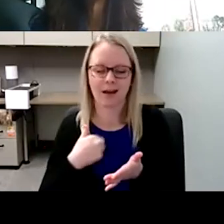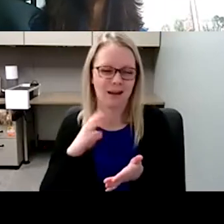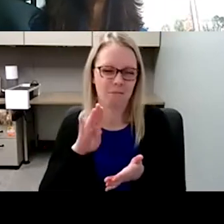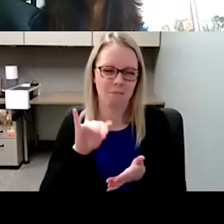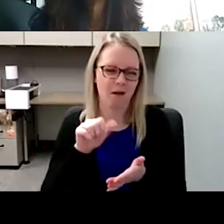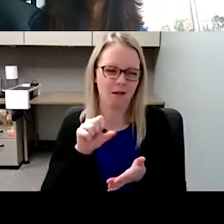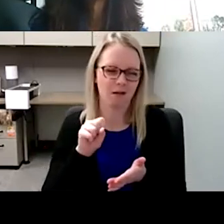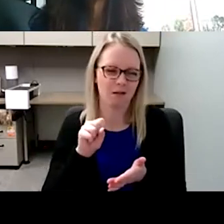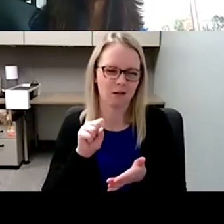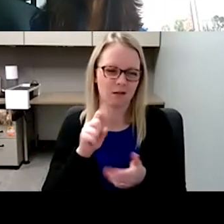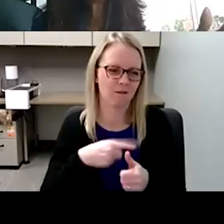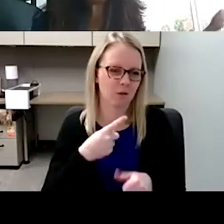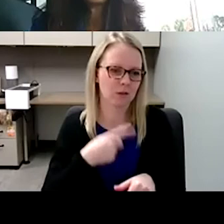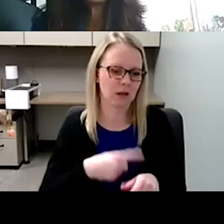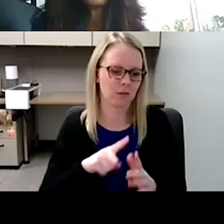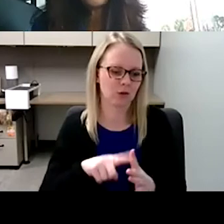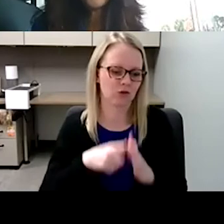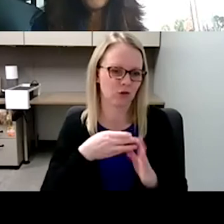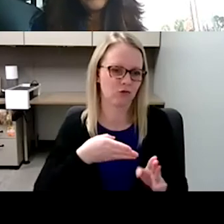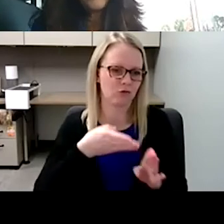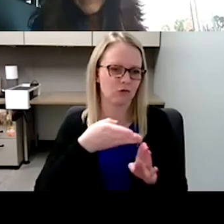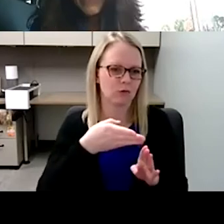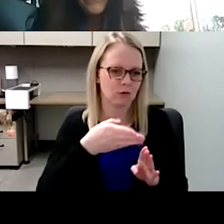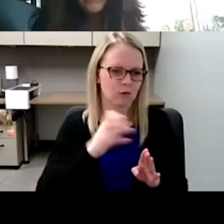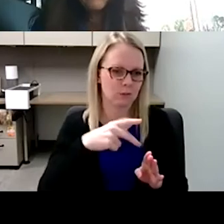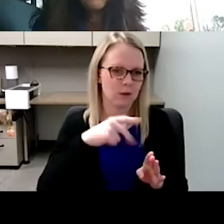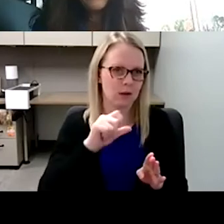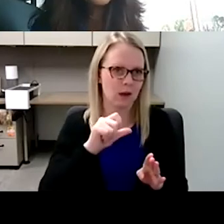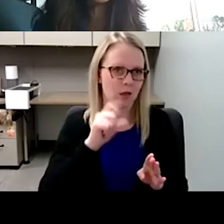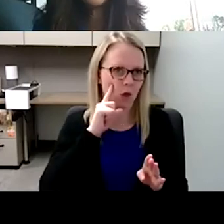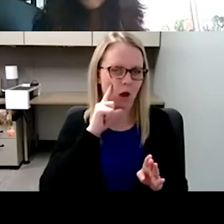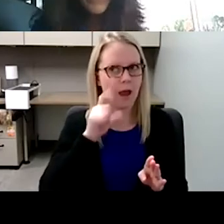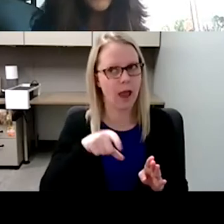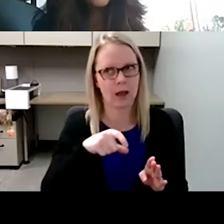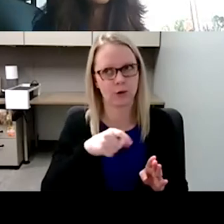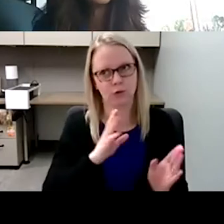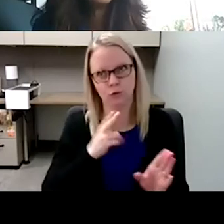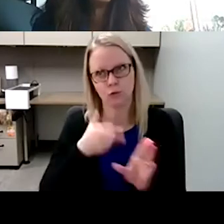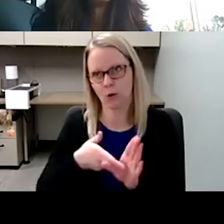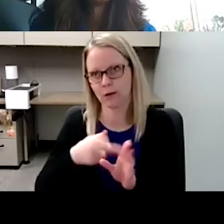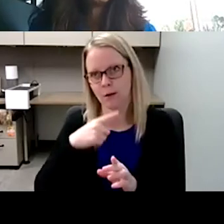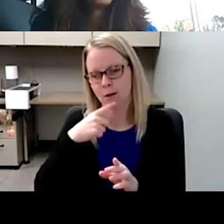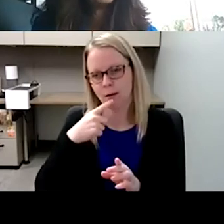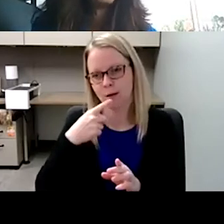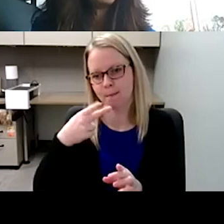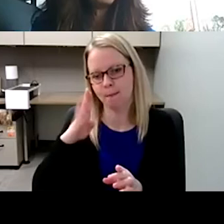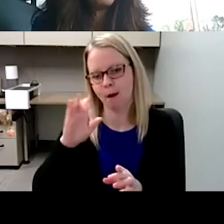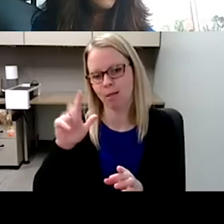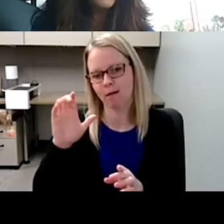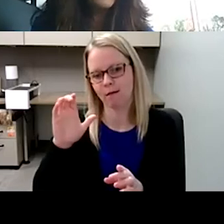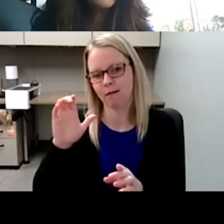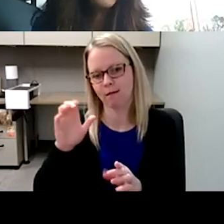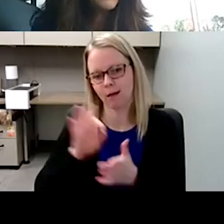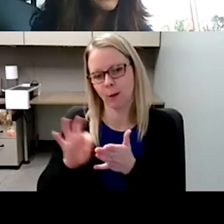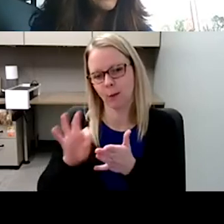career, to get your CPA license, you had to go into public accounting. It's not the case anymore, but